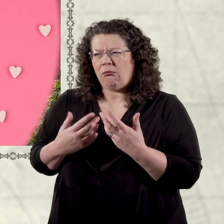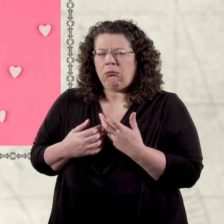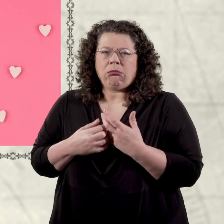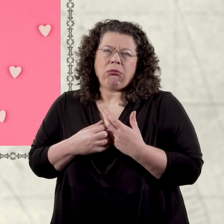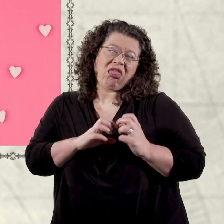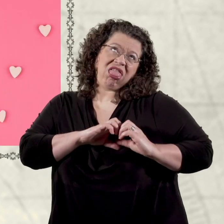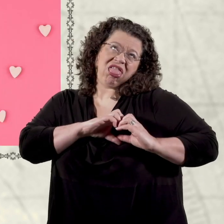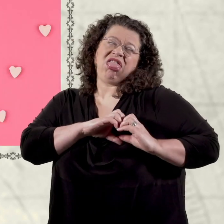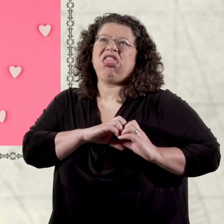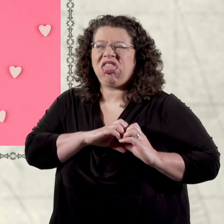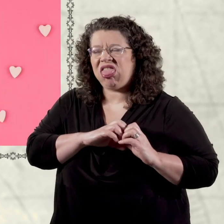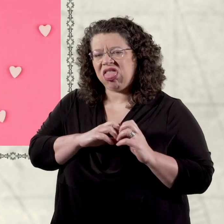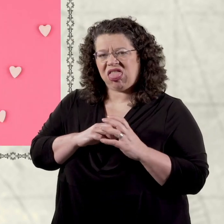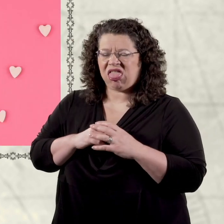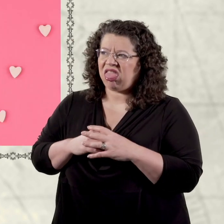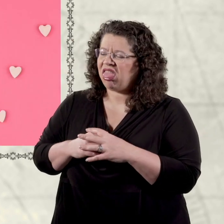lovey-dovey.